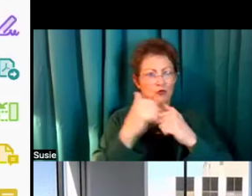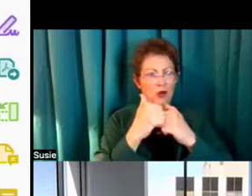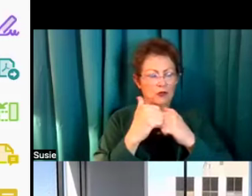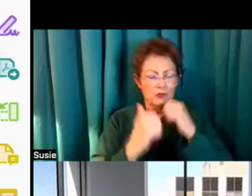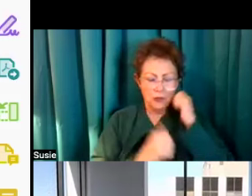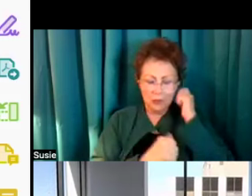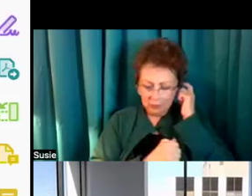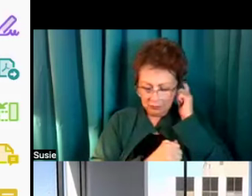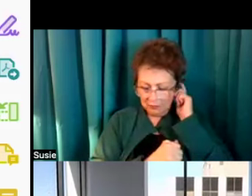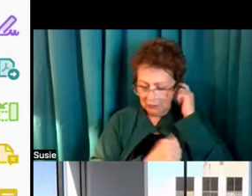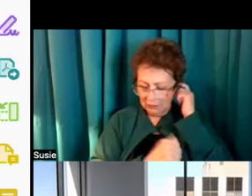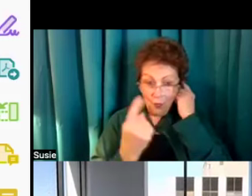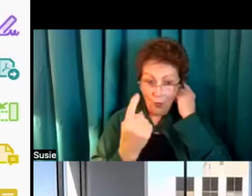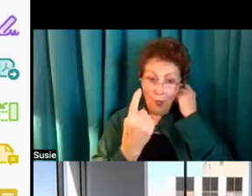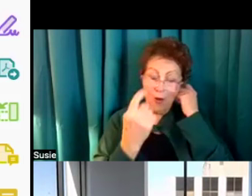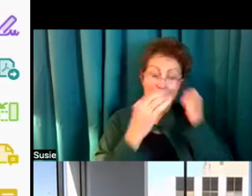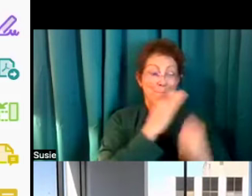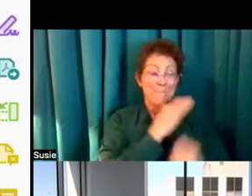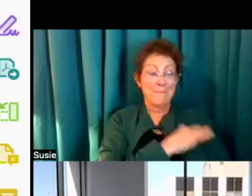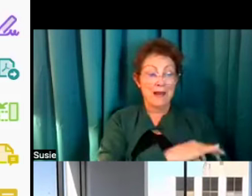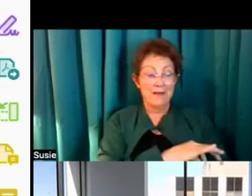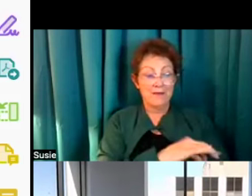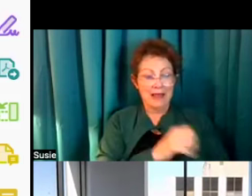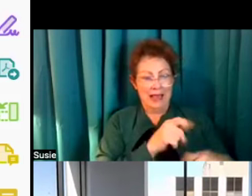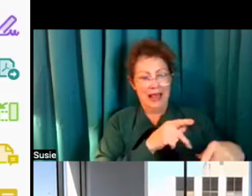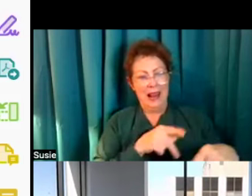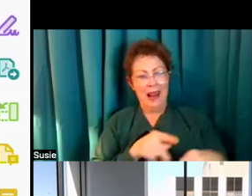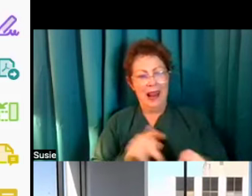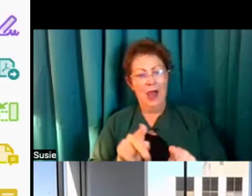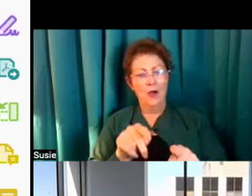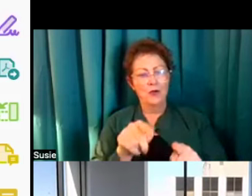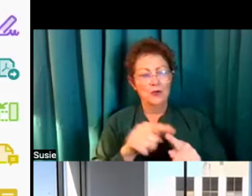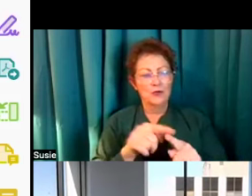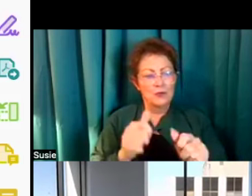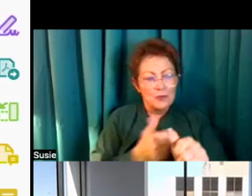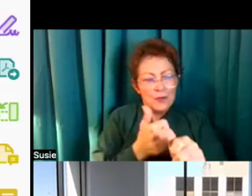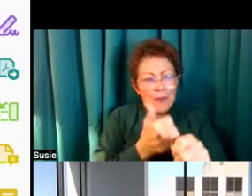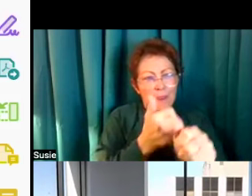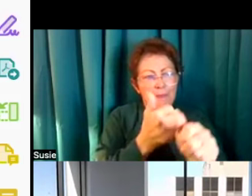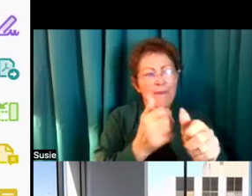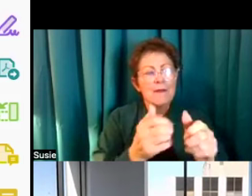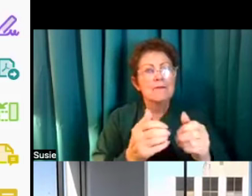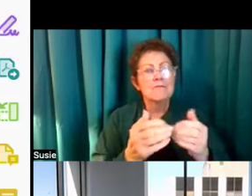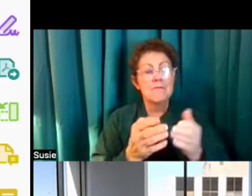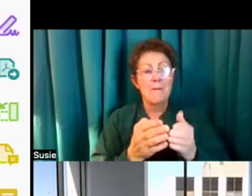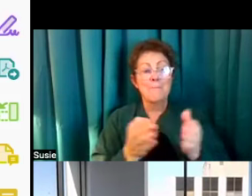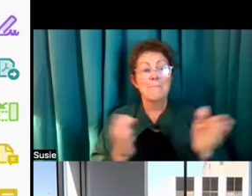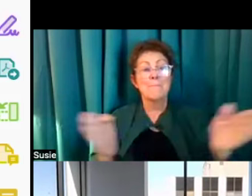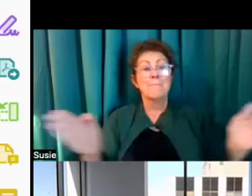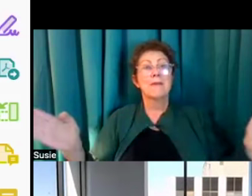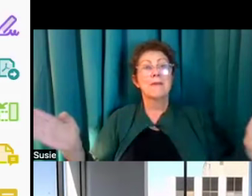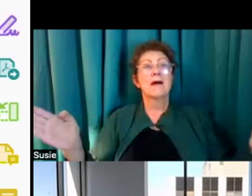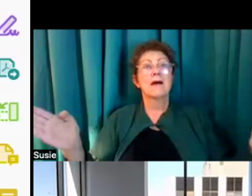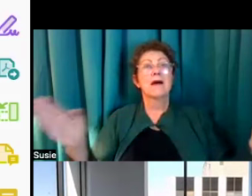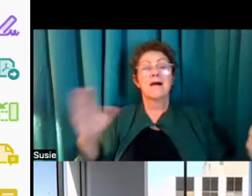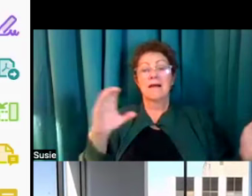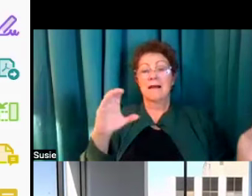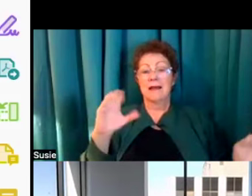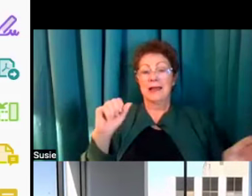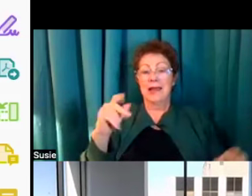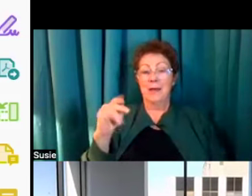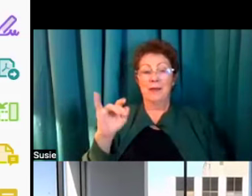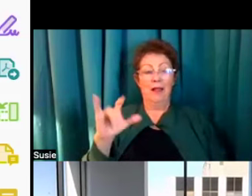One of the benefits is it can potentially allow you to pursue a broader array of capital if you have a